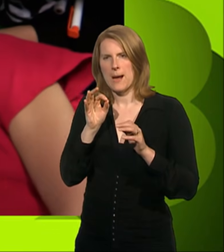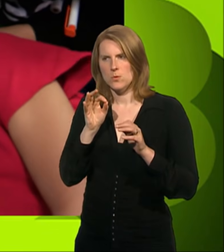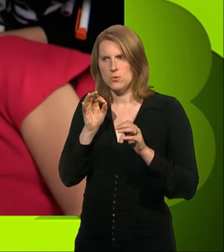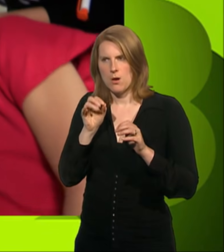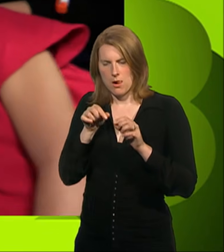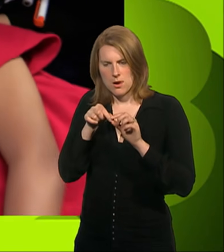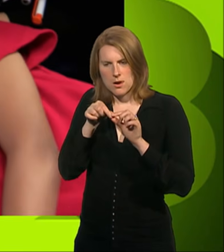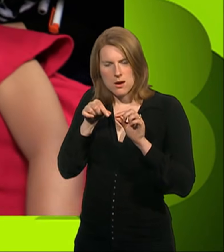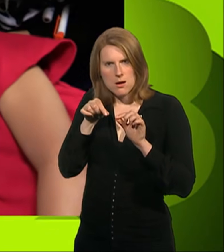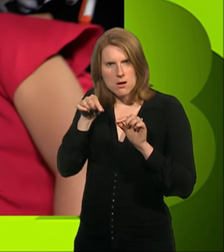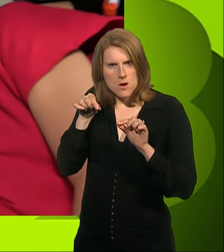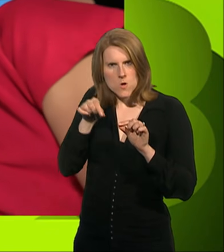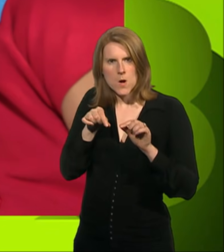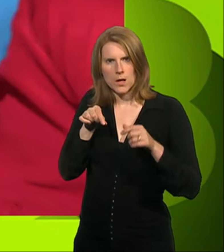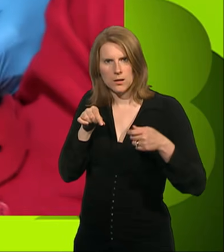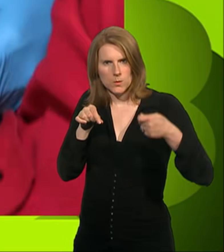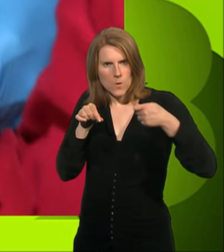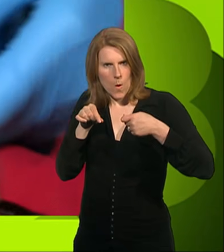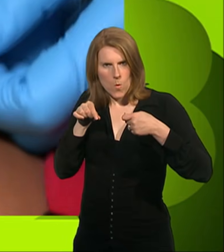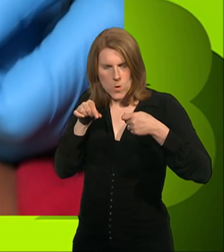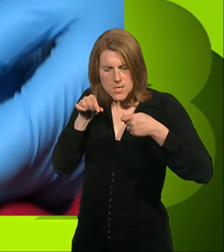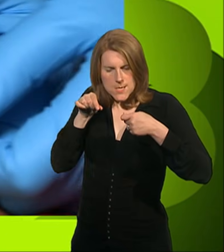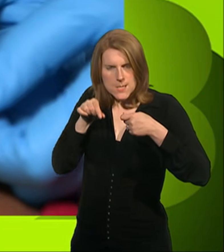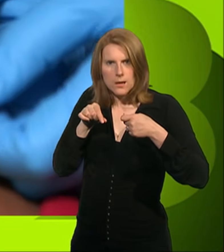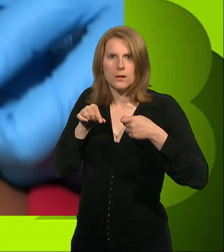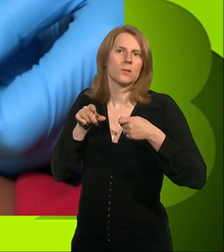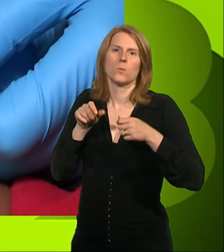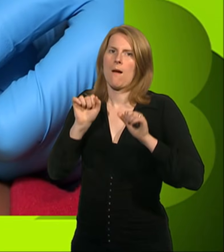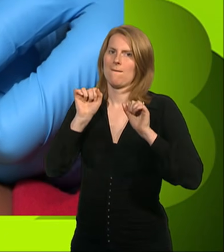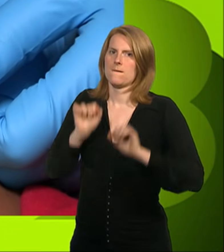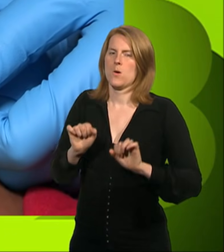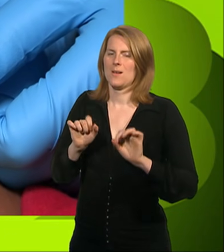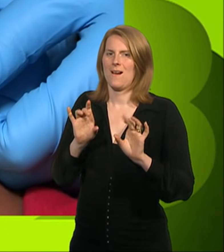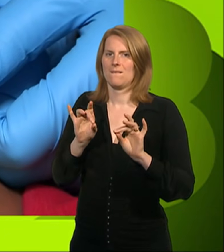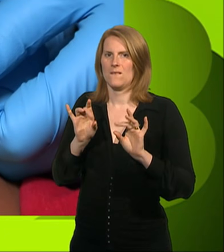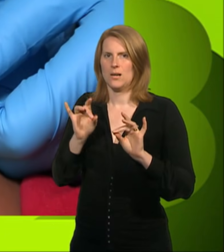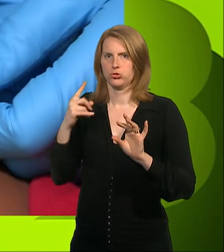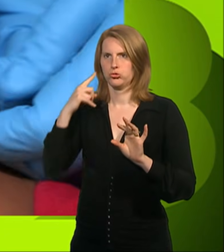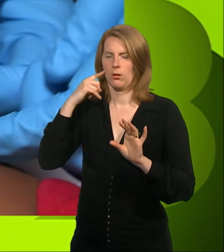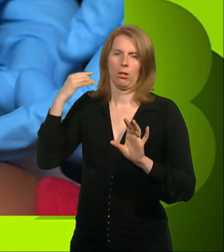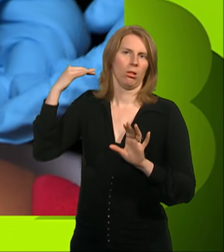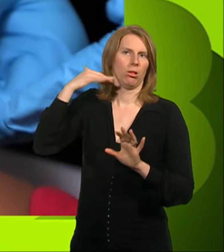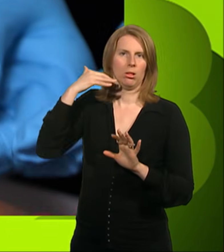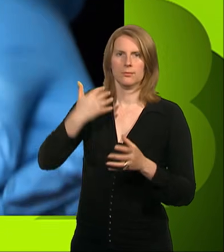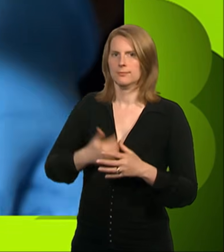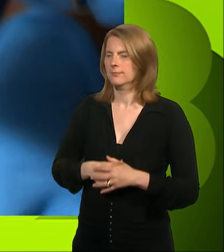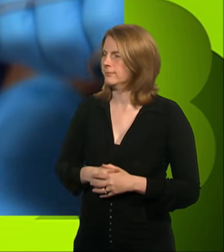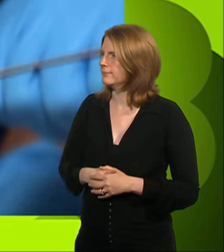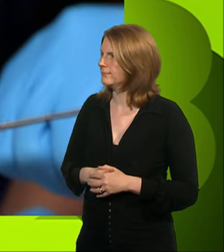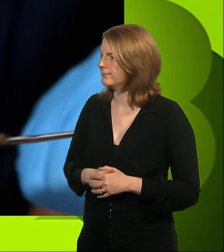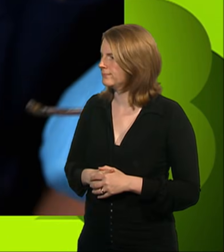a special medical instrument to carefully retrieve the stone so that it doesn't cause infection.